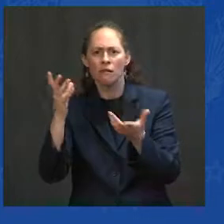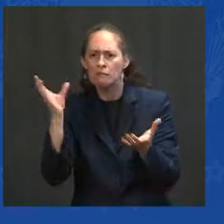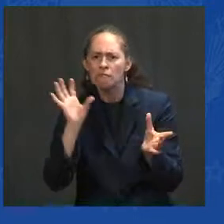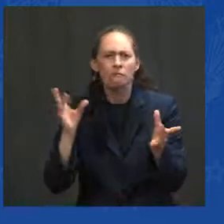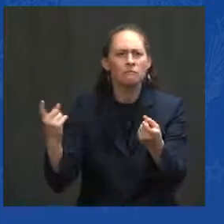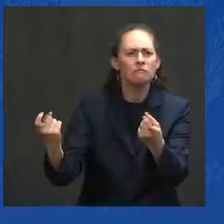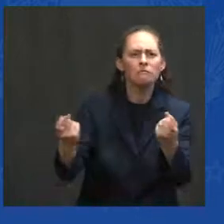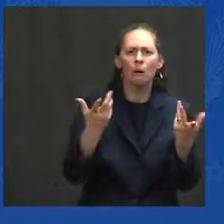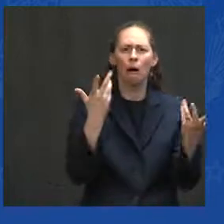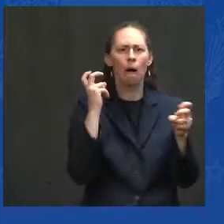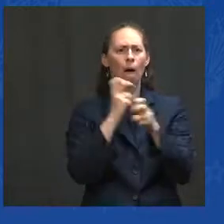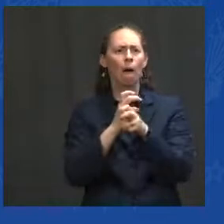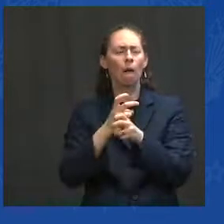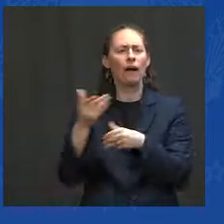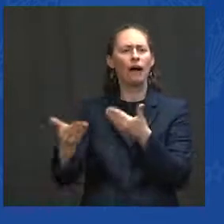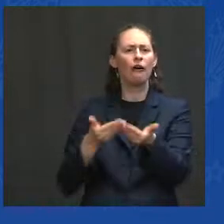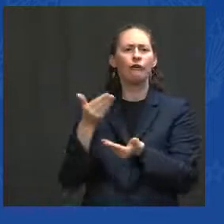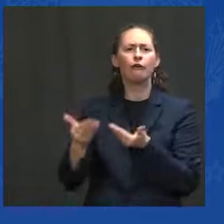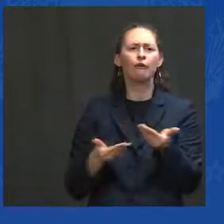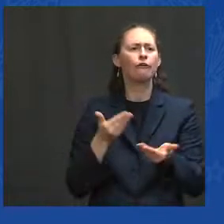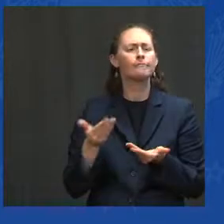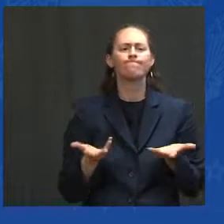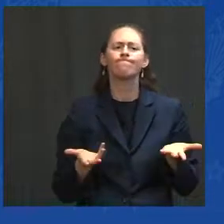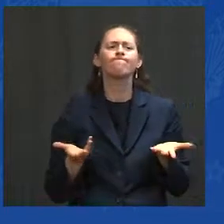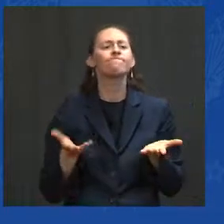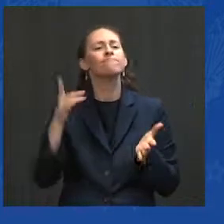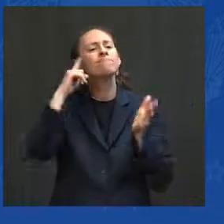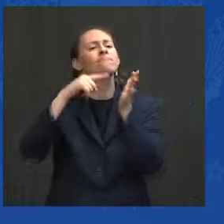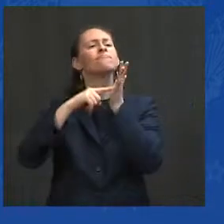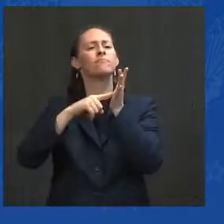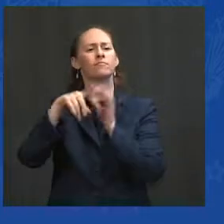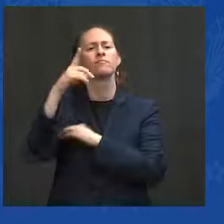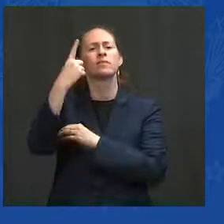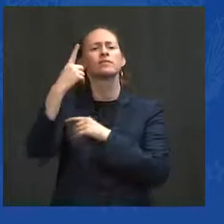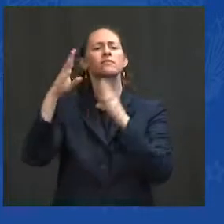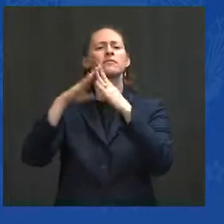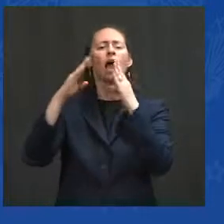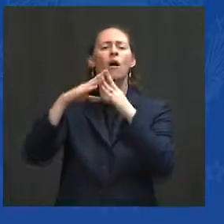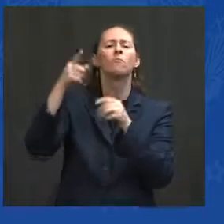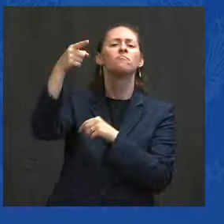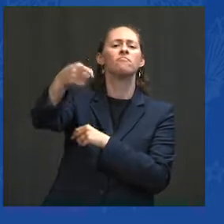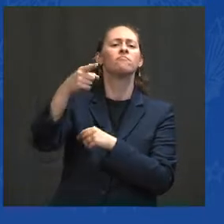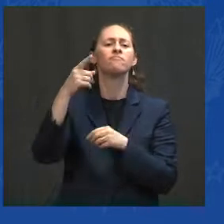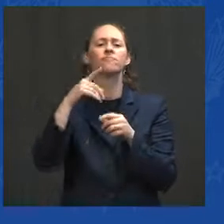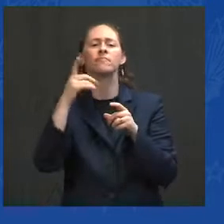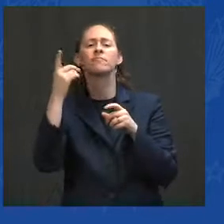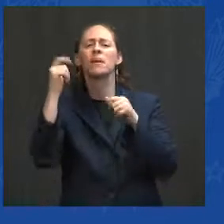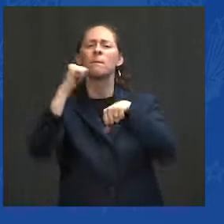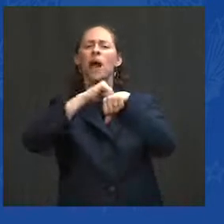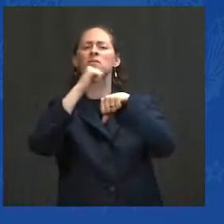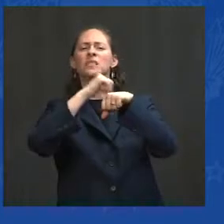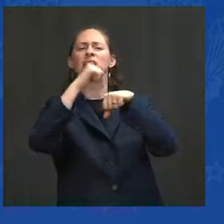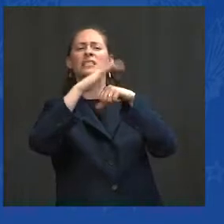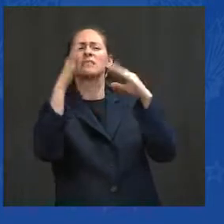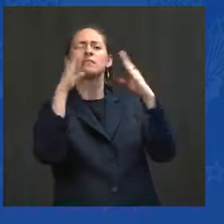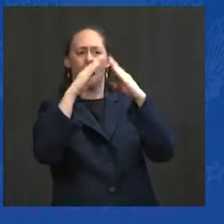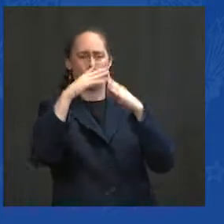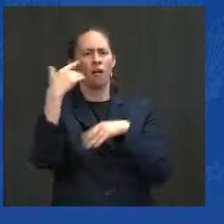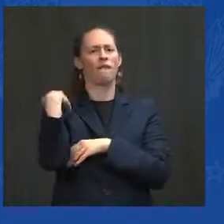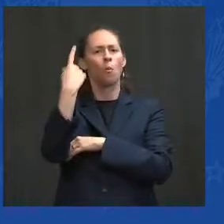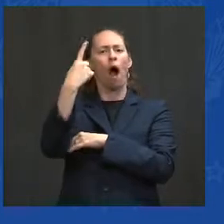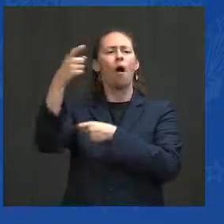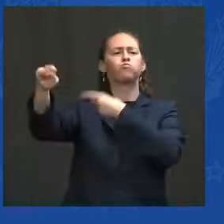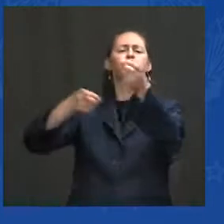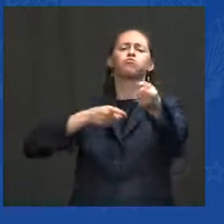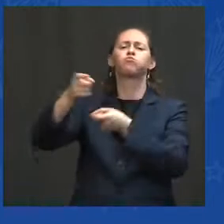company towns across Appalachia and other parts of the country where one big corporation runs the show. When corporations have